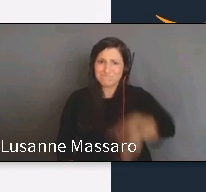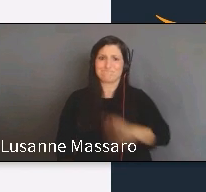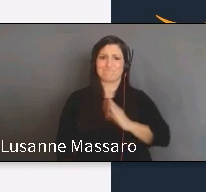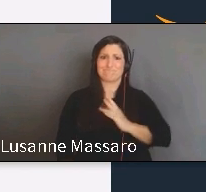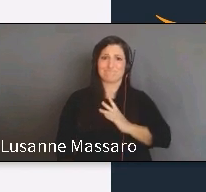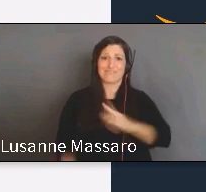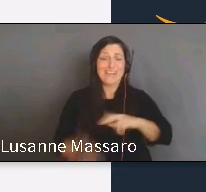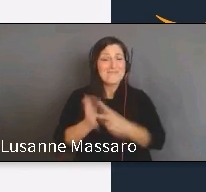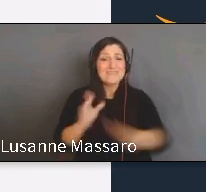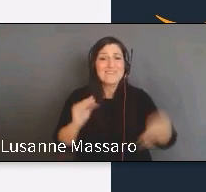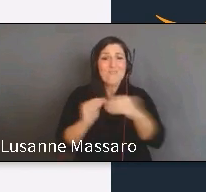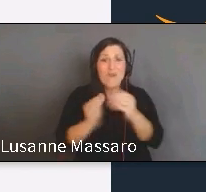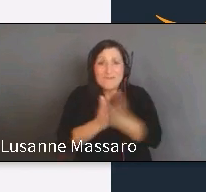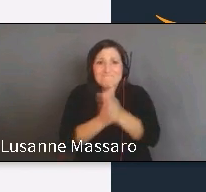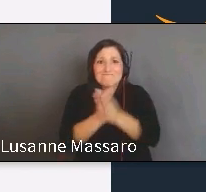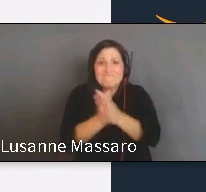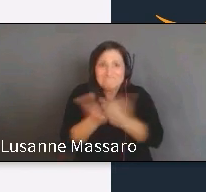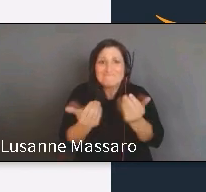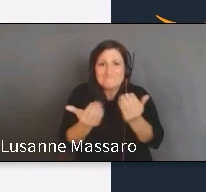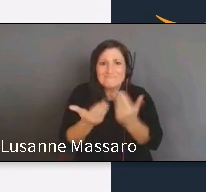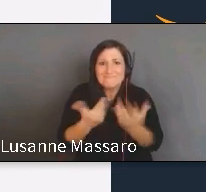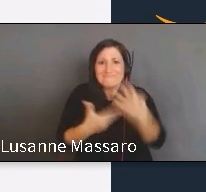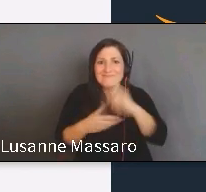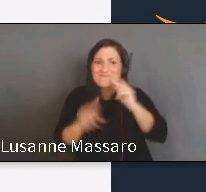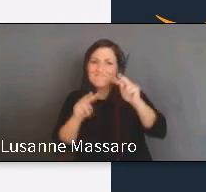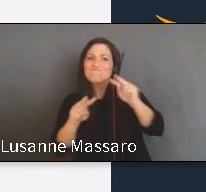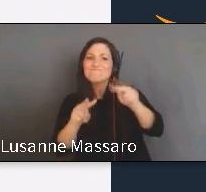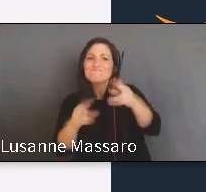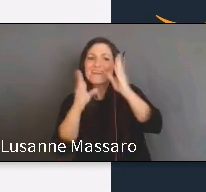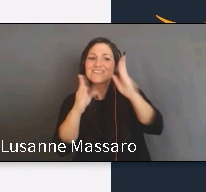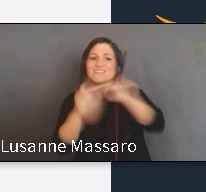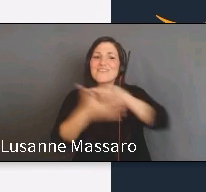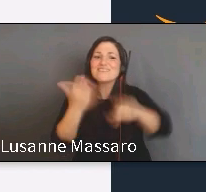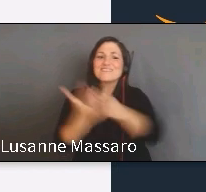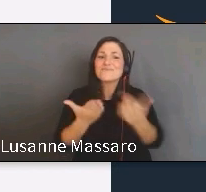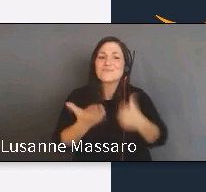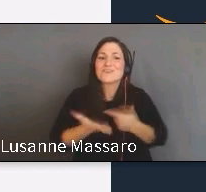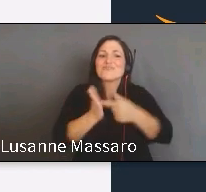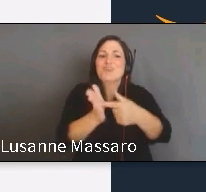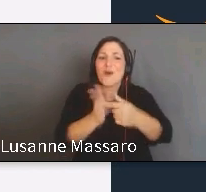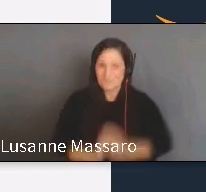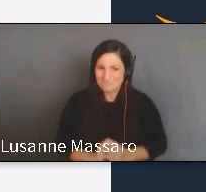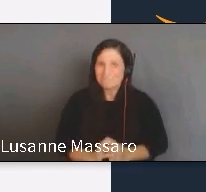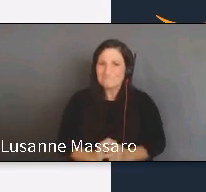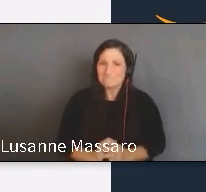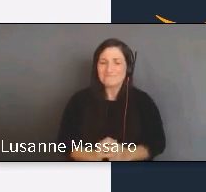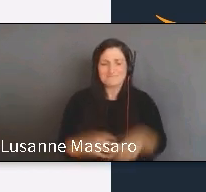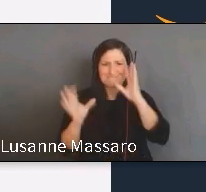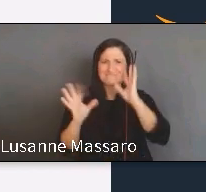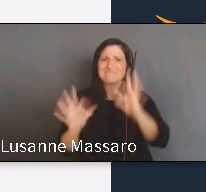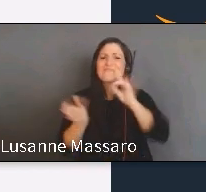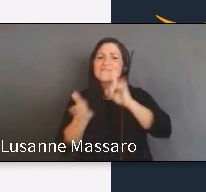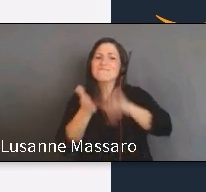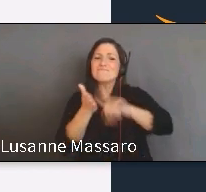of an incentive to really look at the things that we're about to show you. Certainly look at the positions that